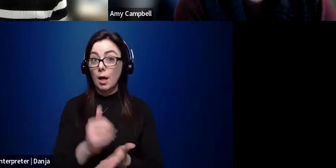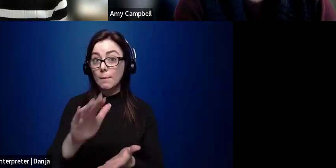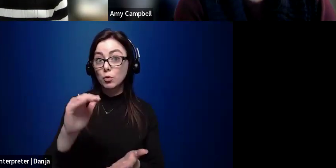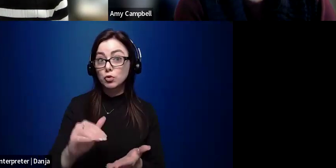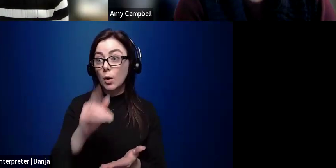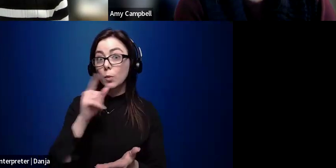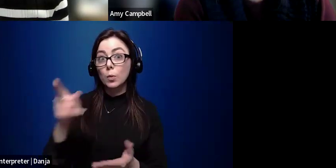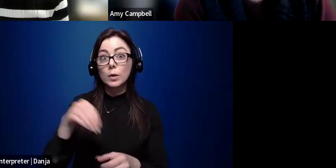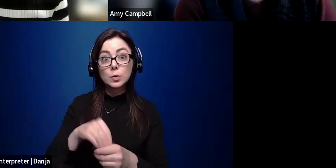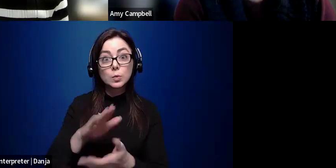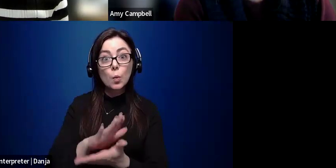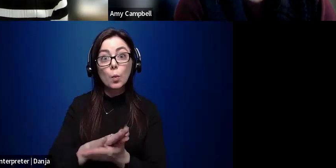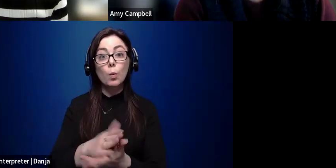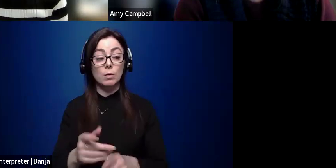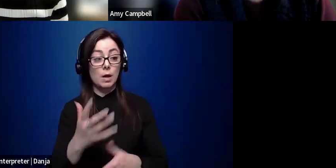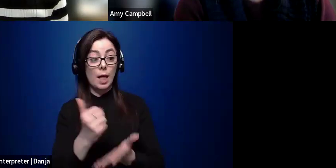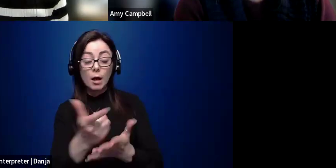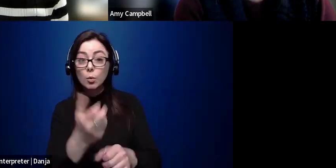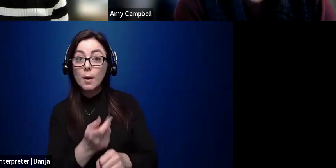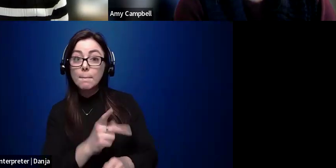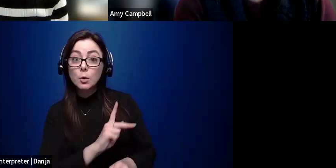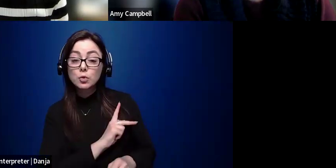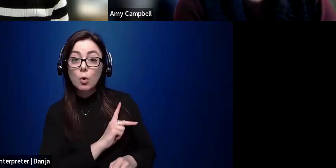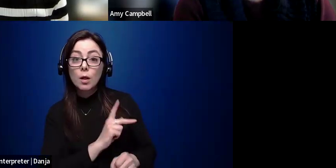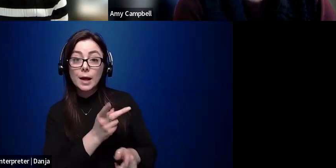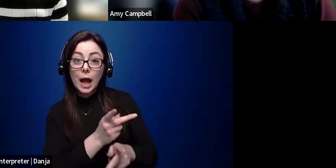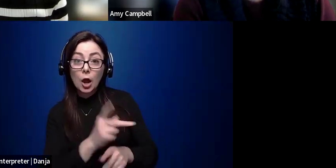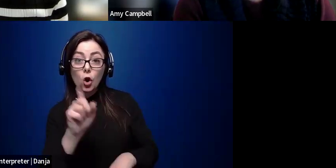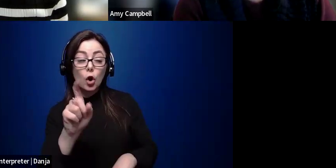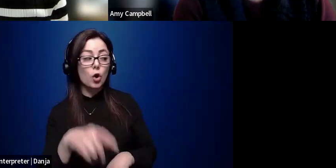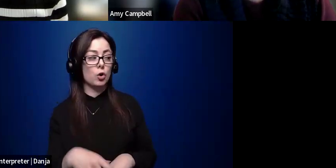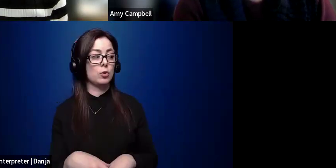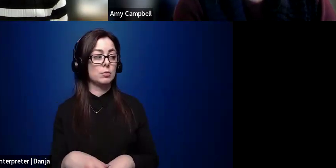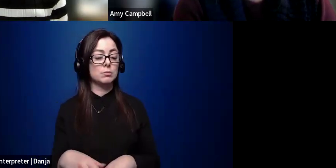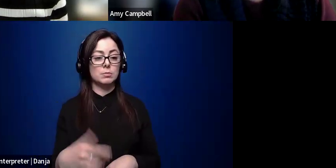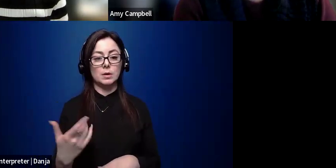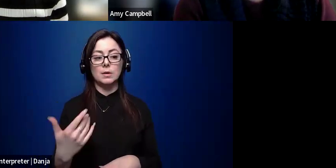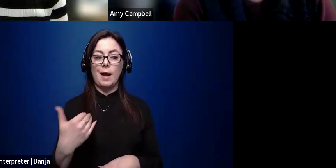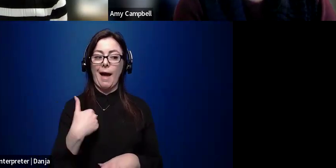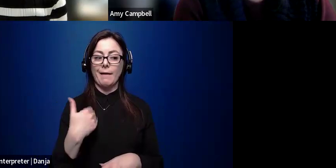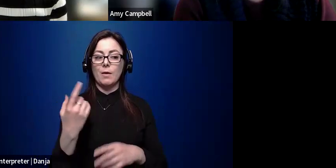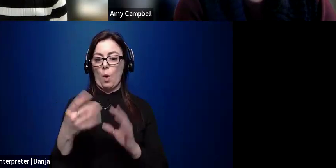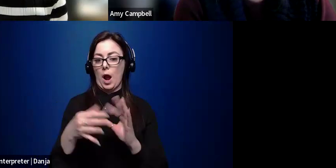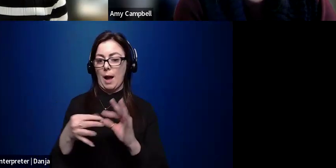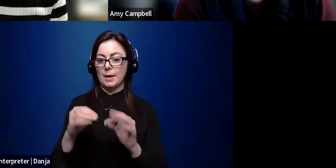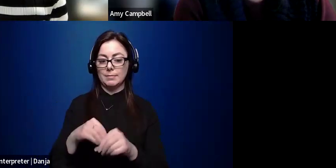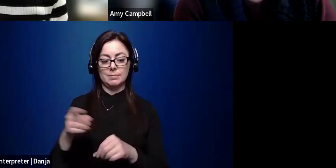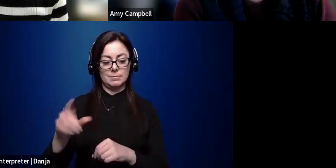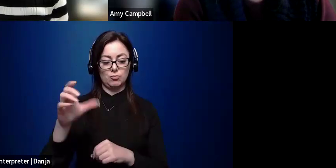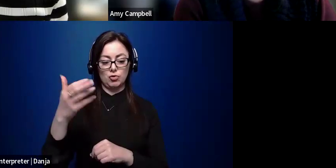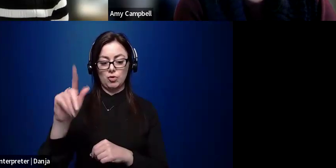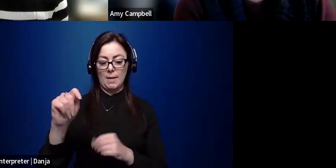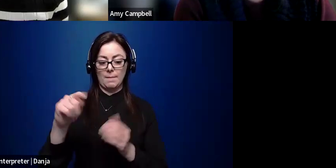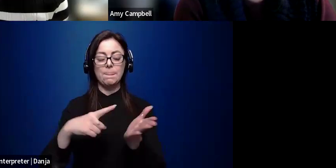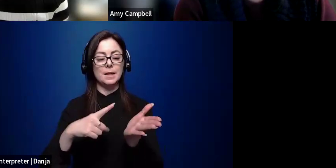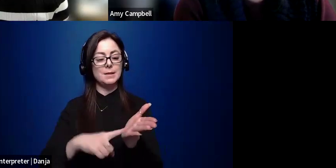in school? Does it help you get personal care? And there is, a comment in the chat that sometimes